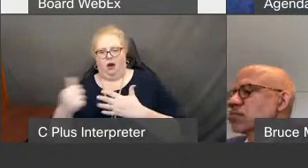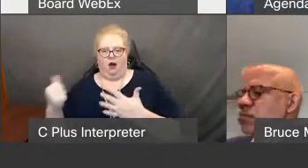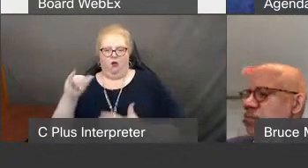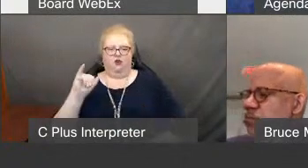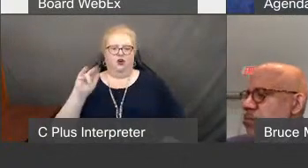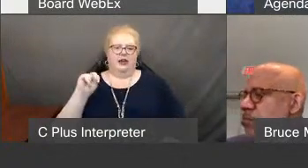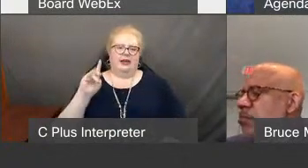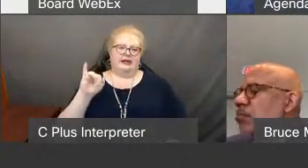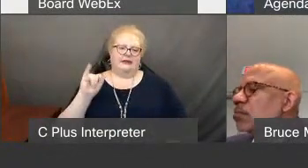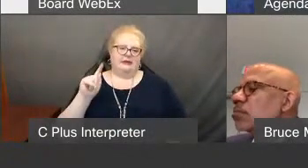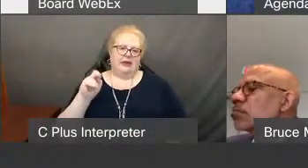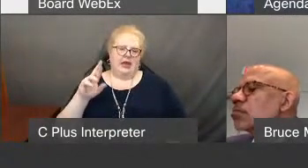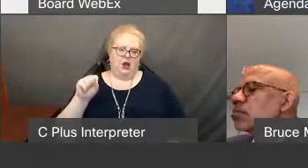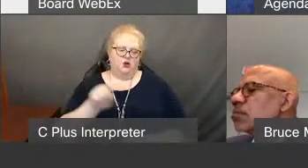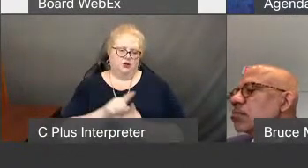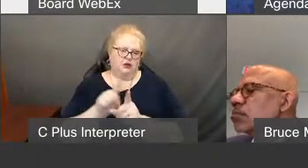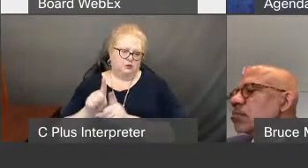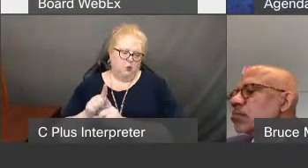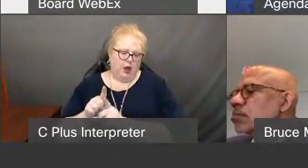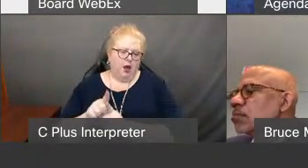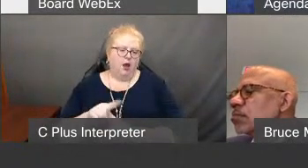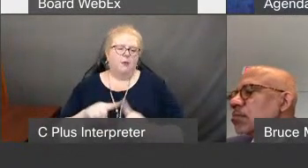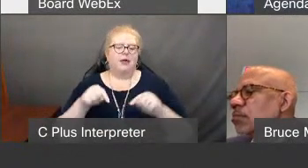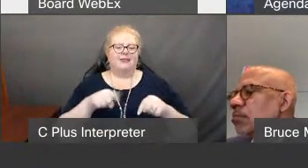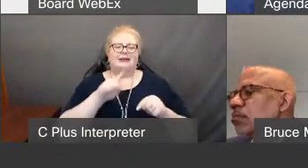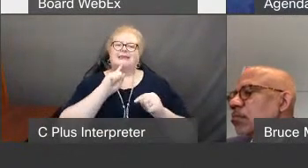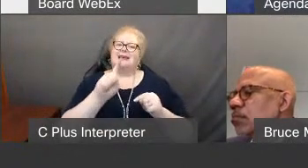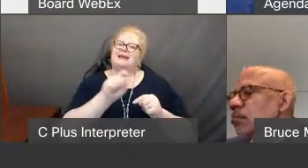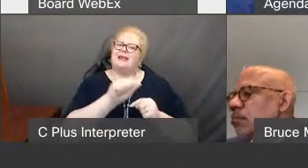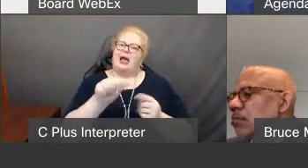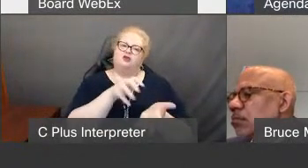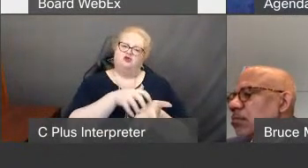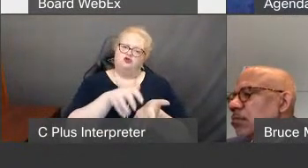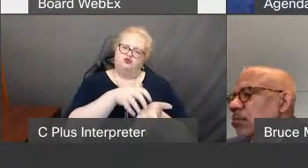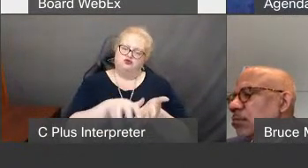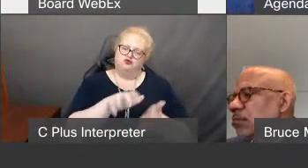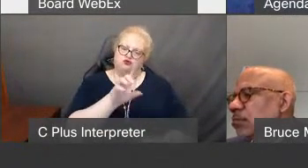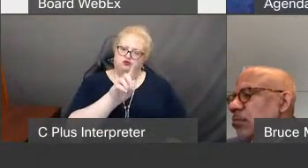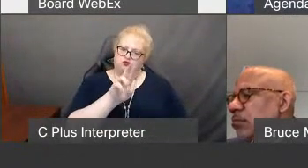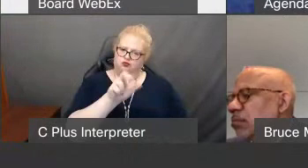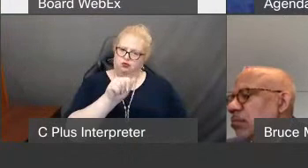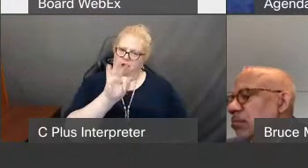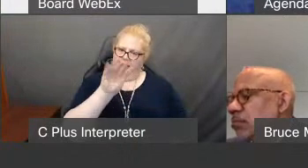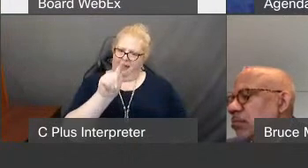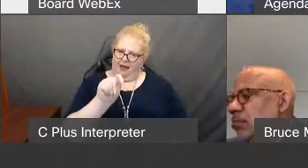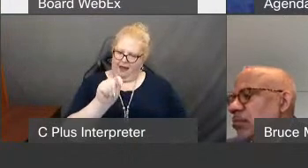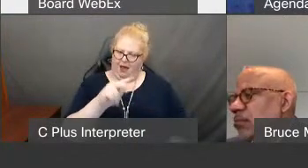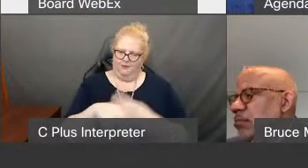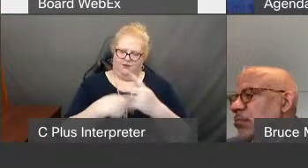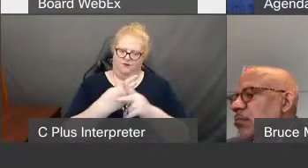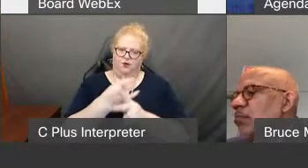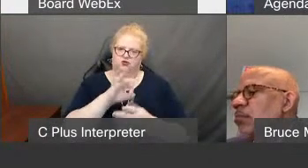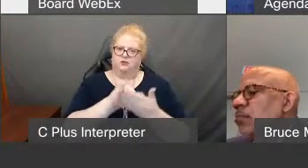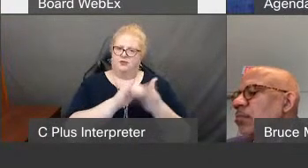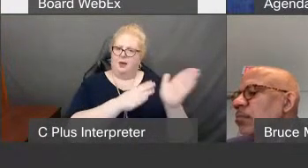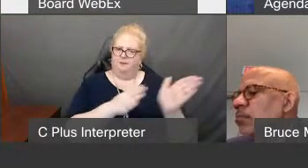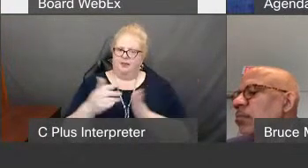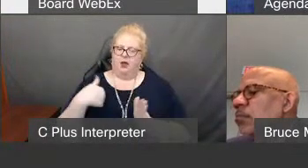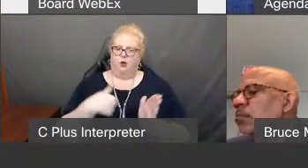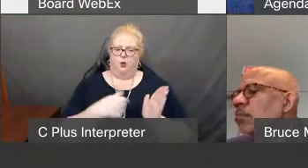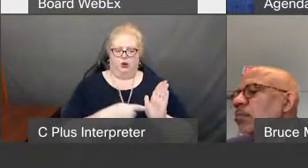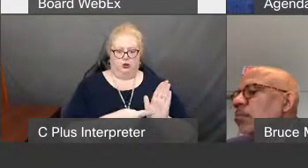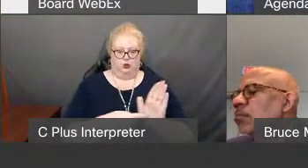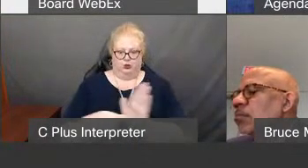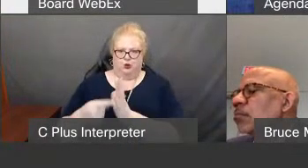said, this is a draft version of this plan. We just showed this, like you said, last week to everybody for the